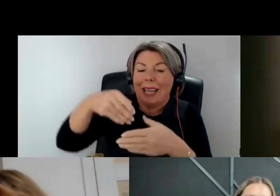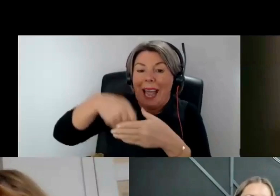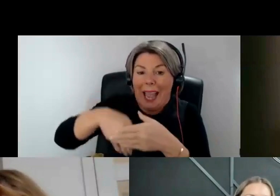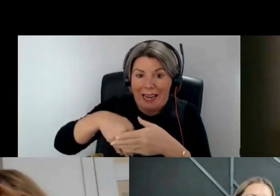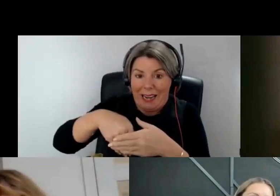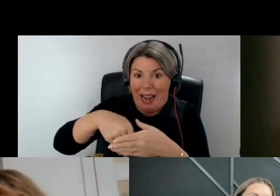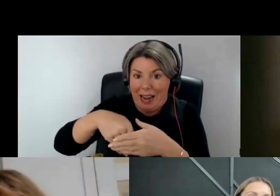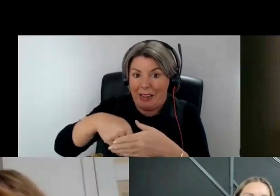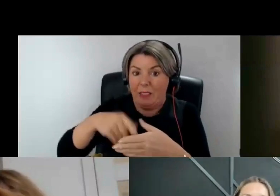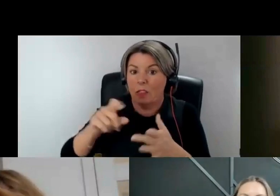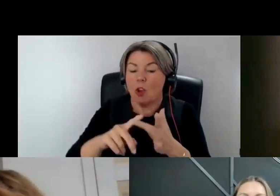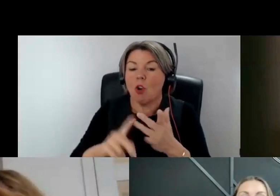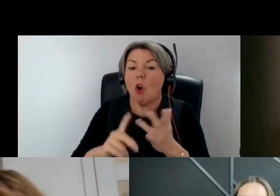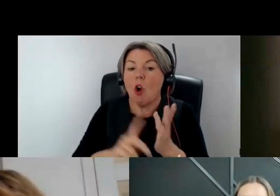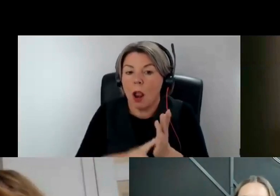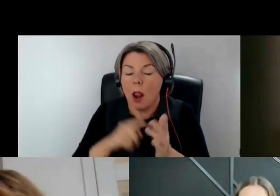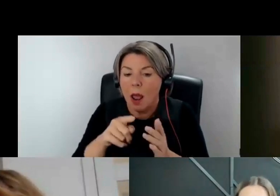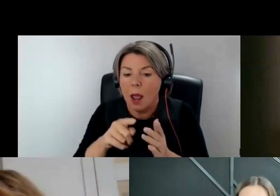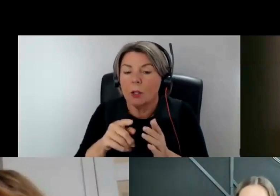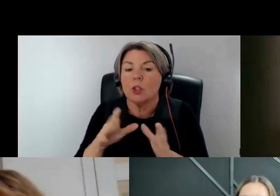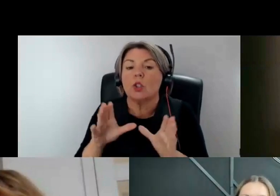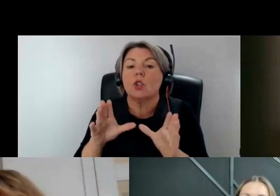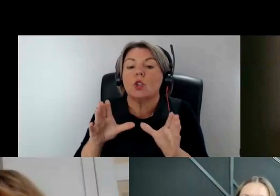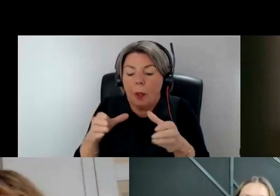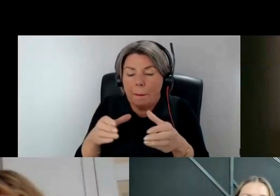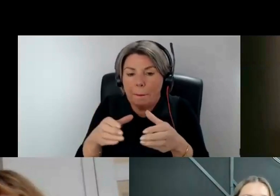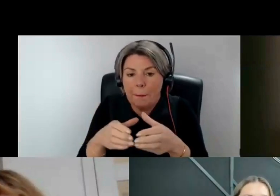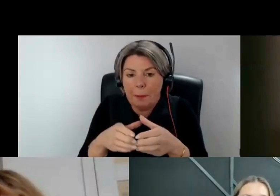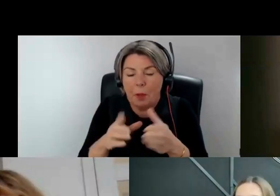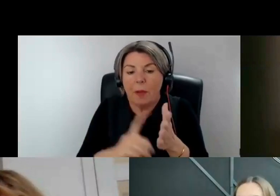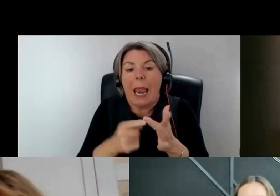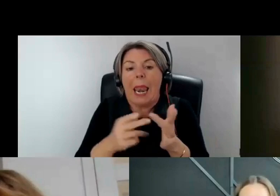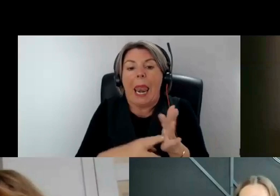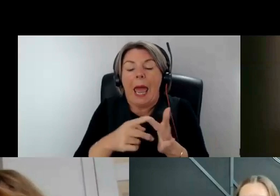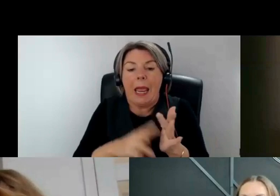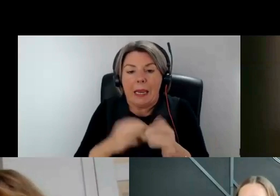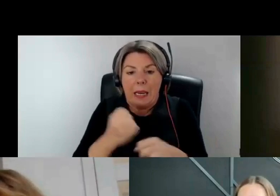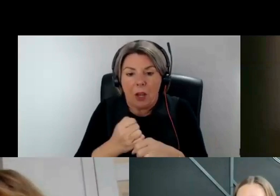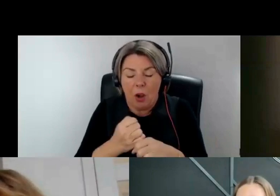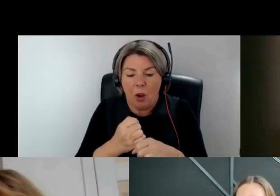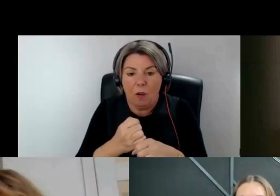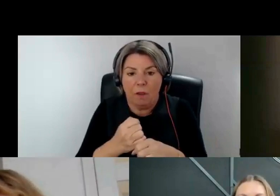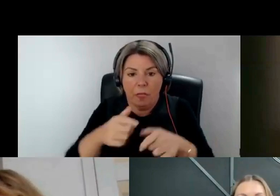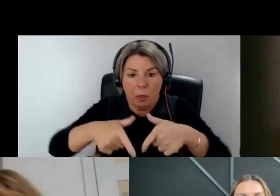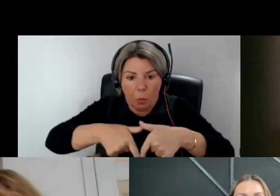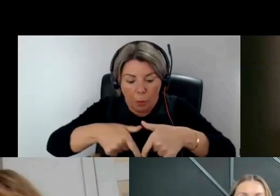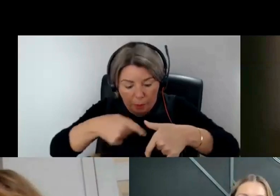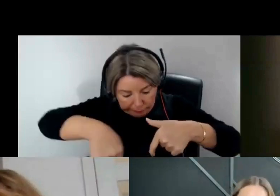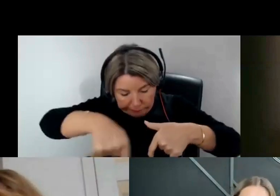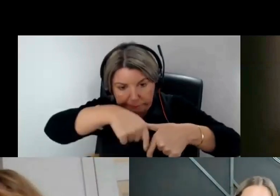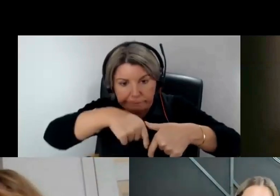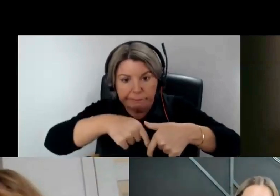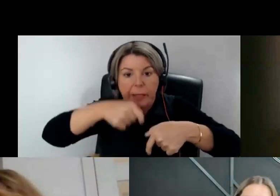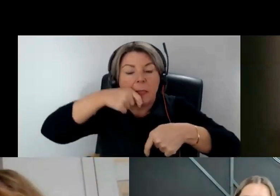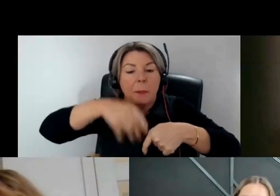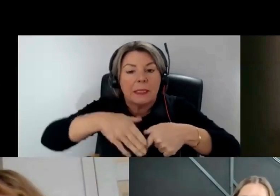it basically stops the buildup of the lining of the womb. So the bleeding, if not stopping altogether, becomes a lot lighter. And the